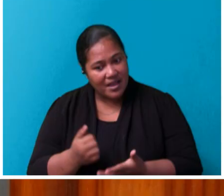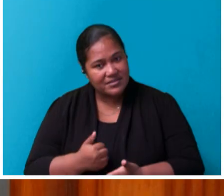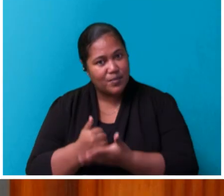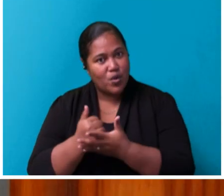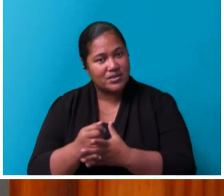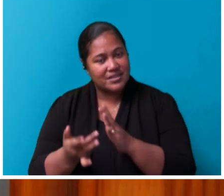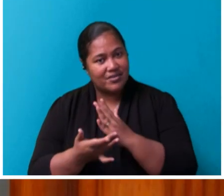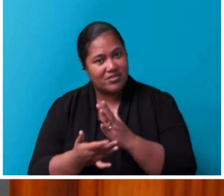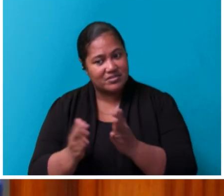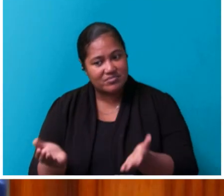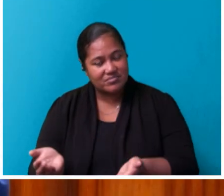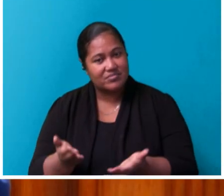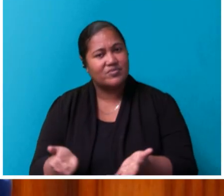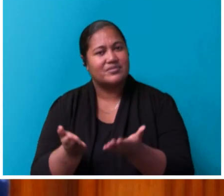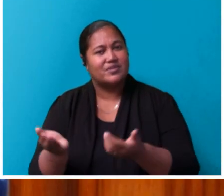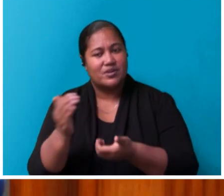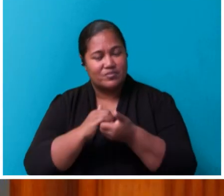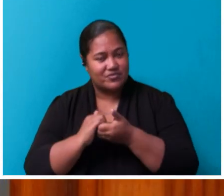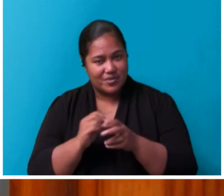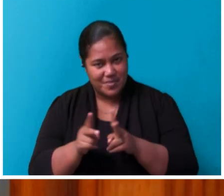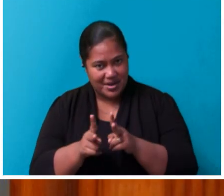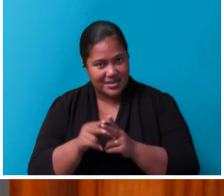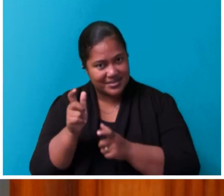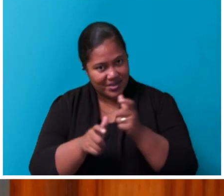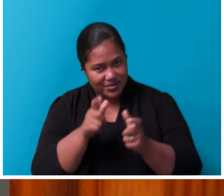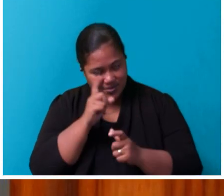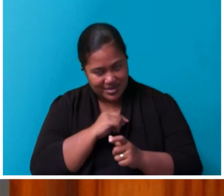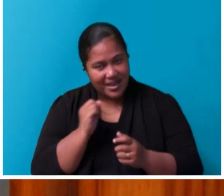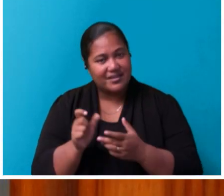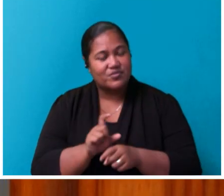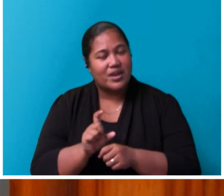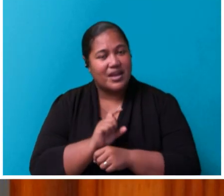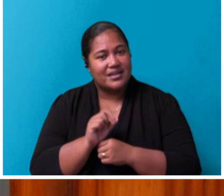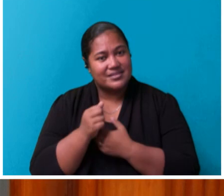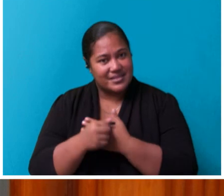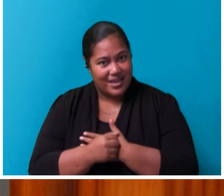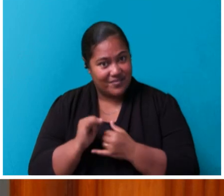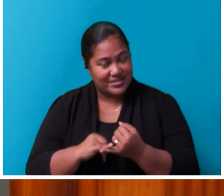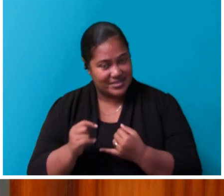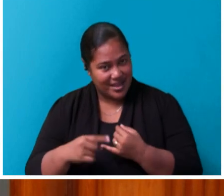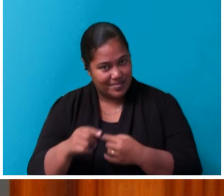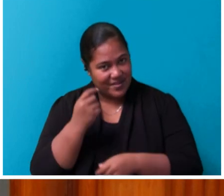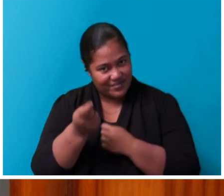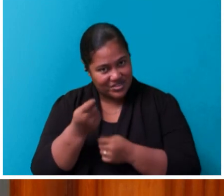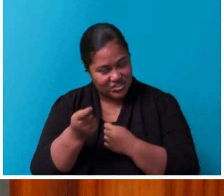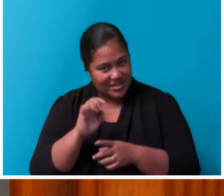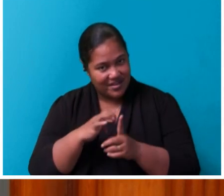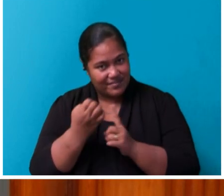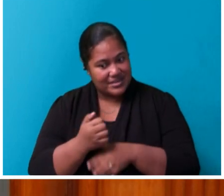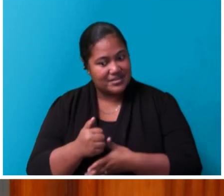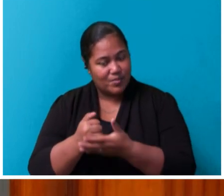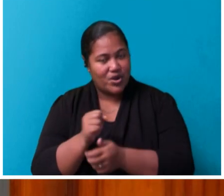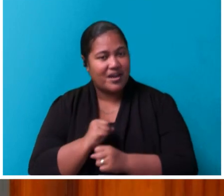fostering collaboration among partners and stakeholders, we can create a safer, more sustainable fishing environment that supports our